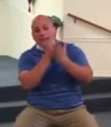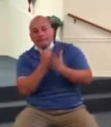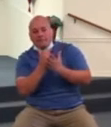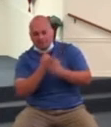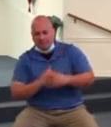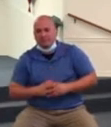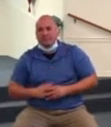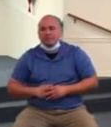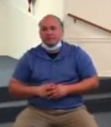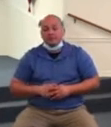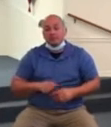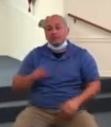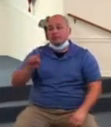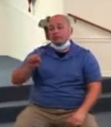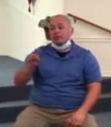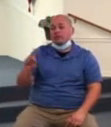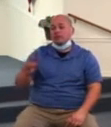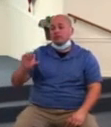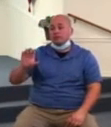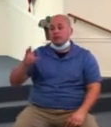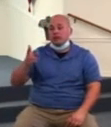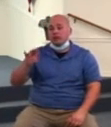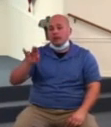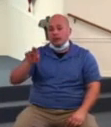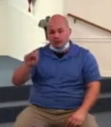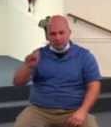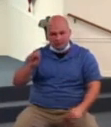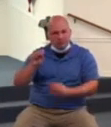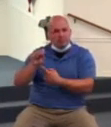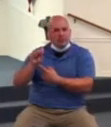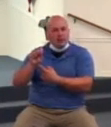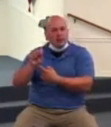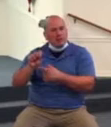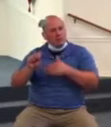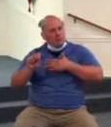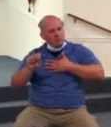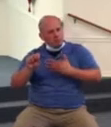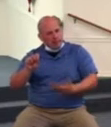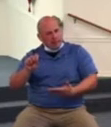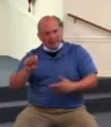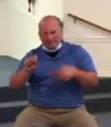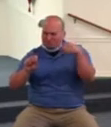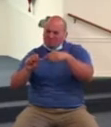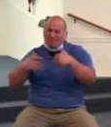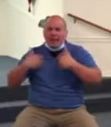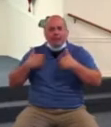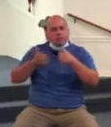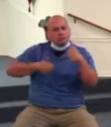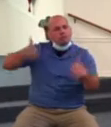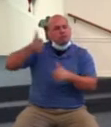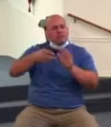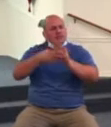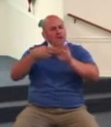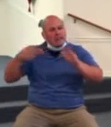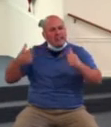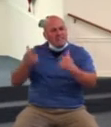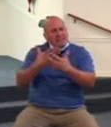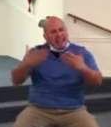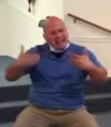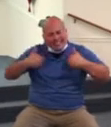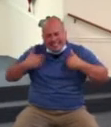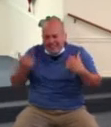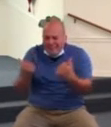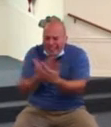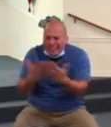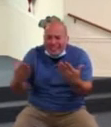powerful, with every reason to be proud, climbs a tree so that he can see Jesus, and then stands up and